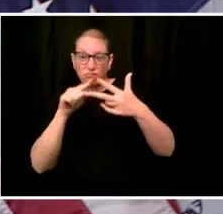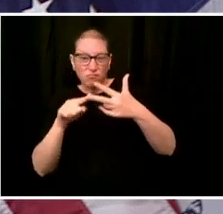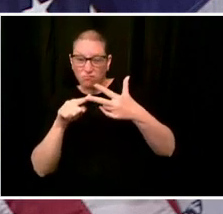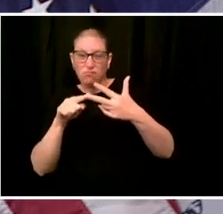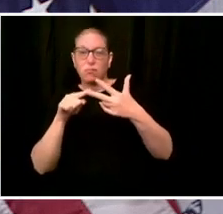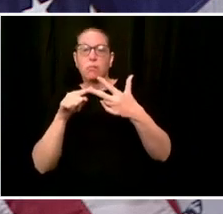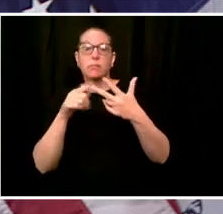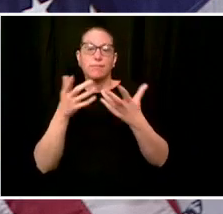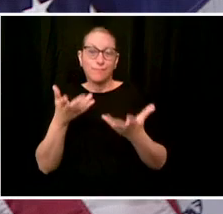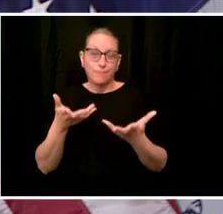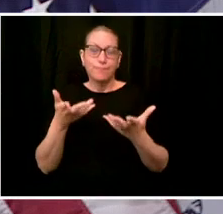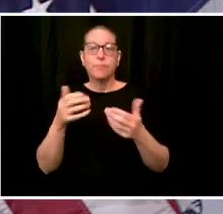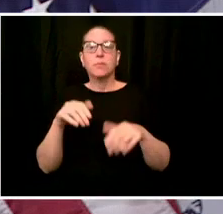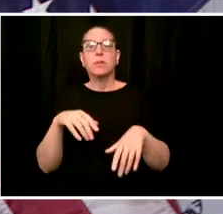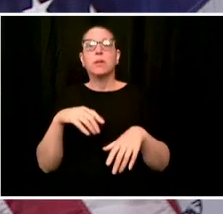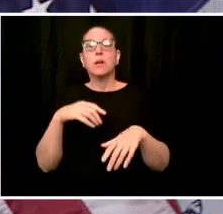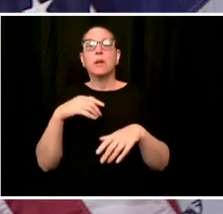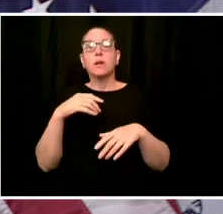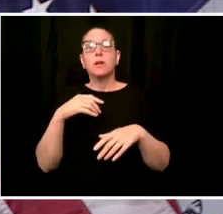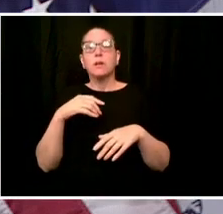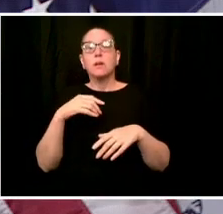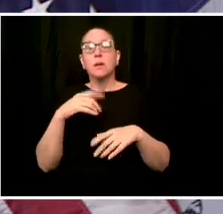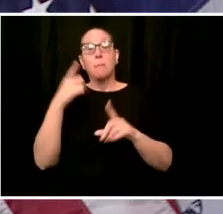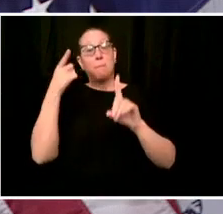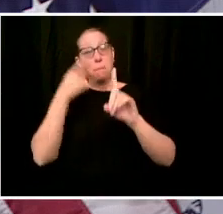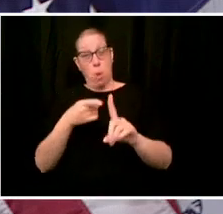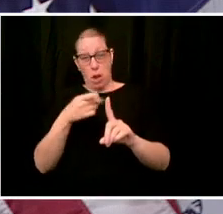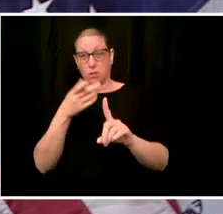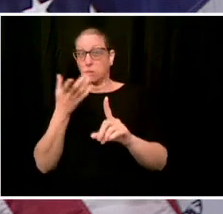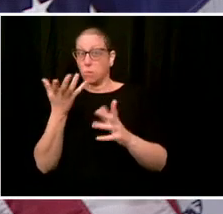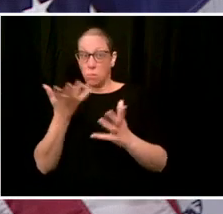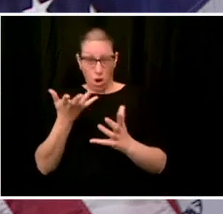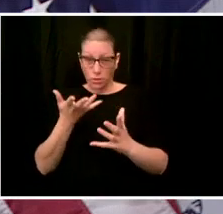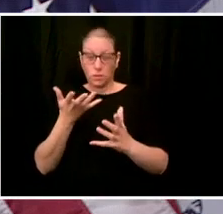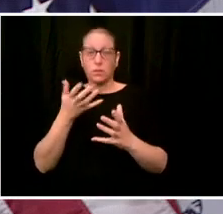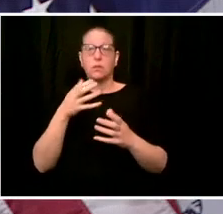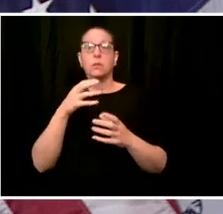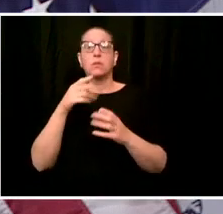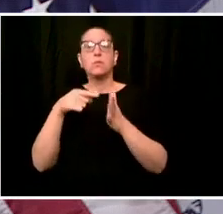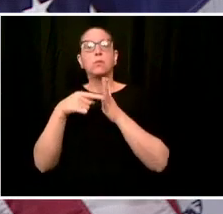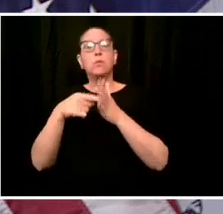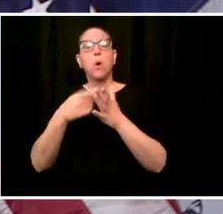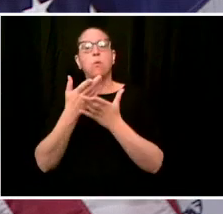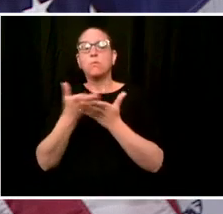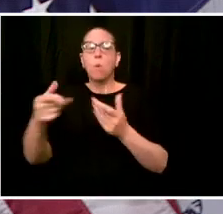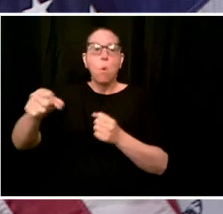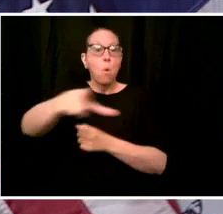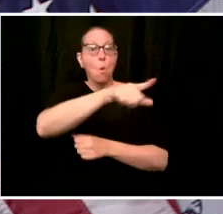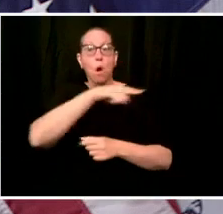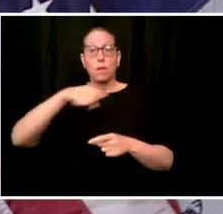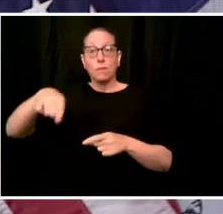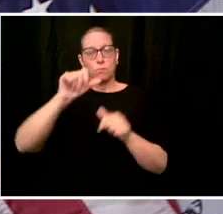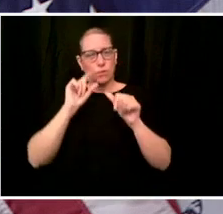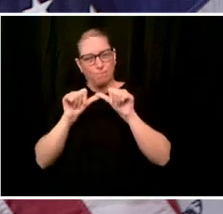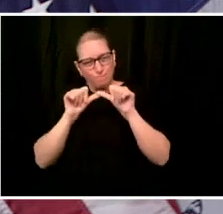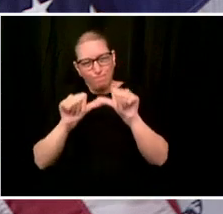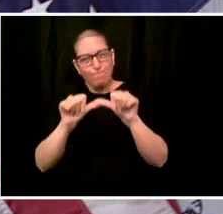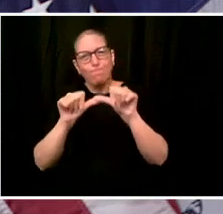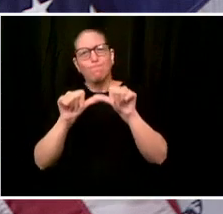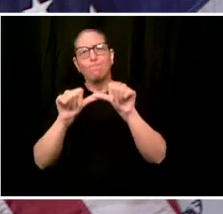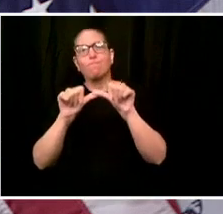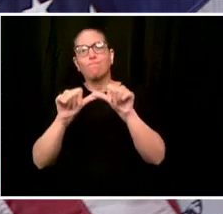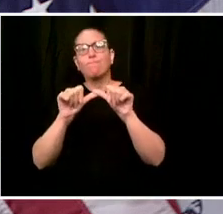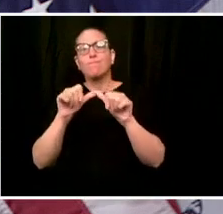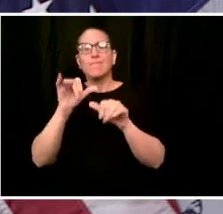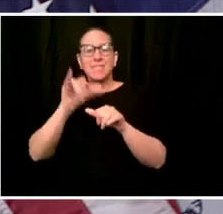they can to stay at home, to improve our social distancing efforts, to keep wearing face coverings. Well, I